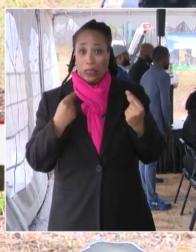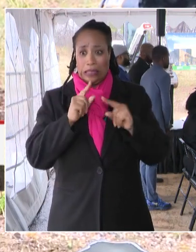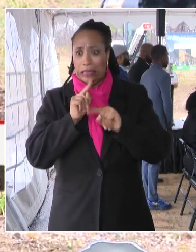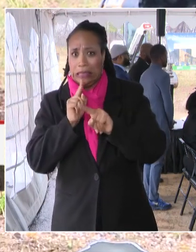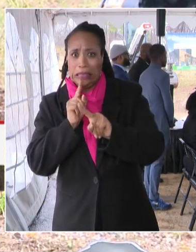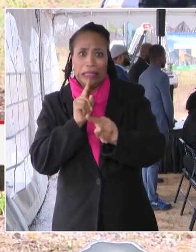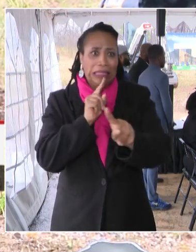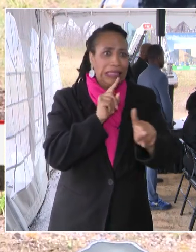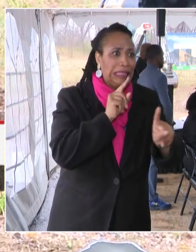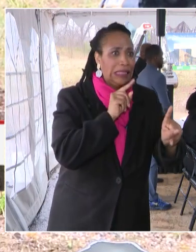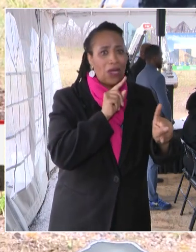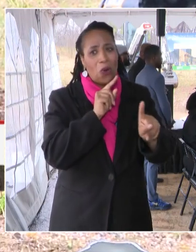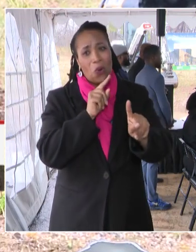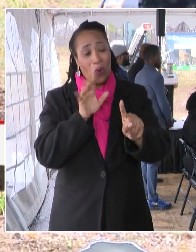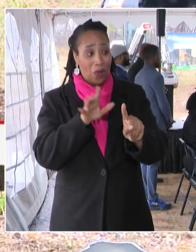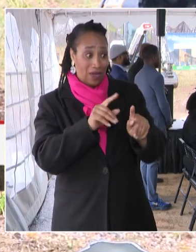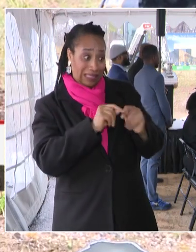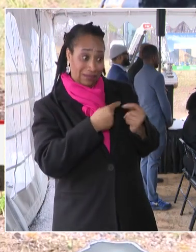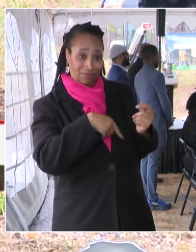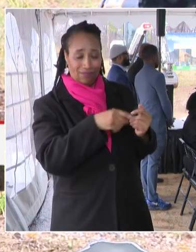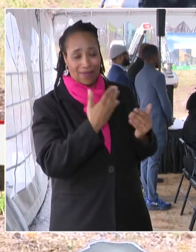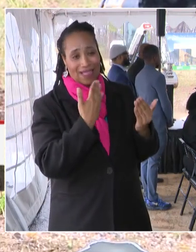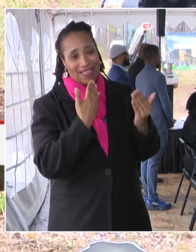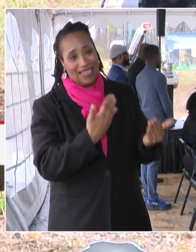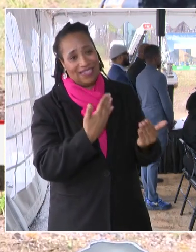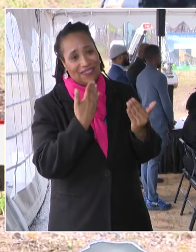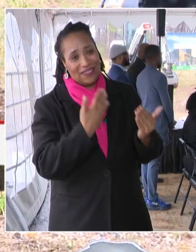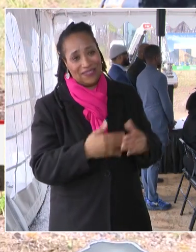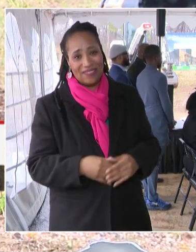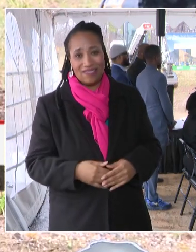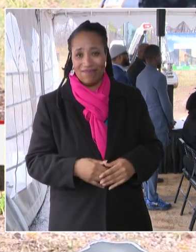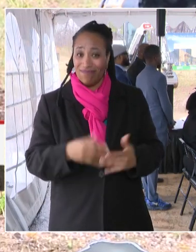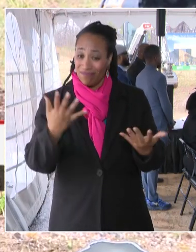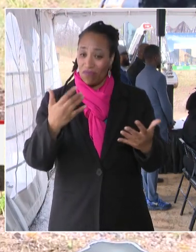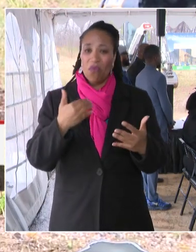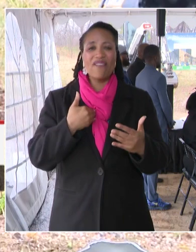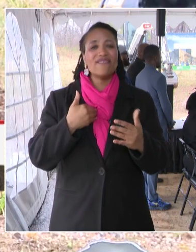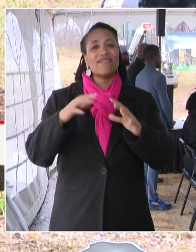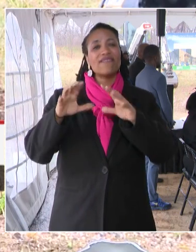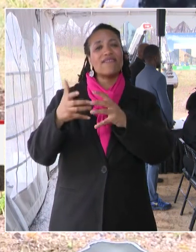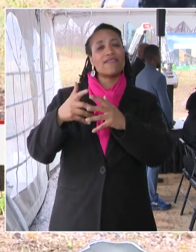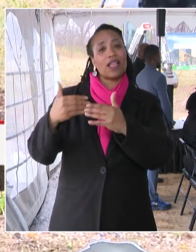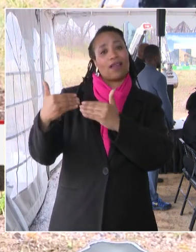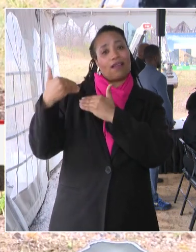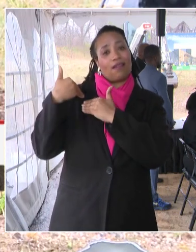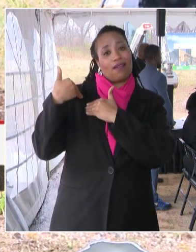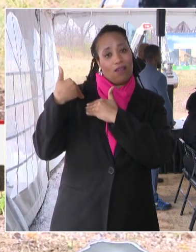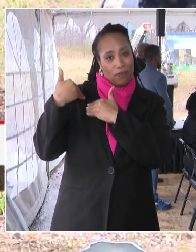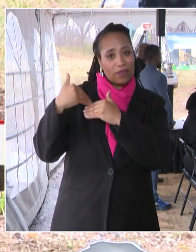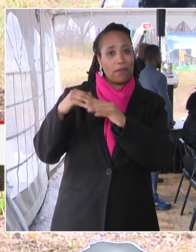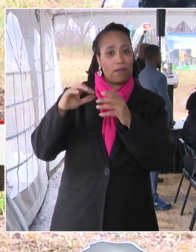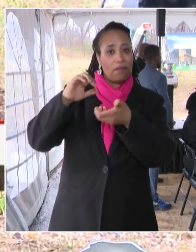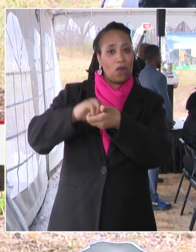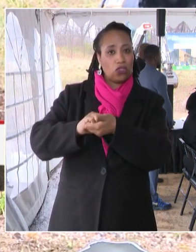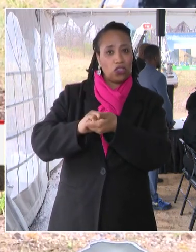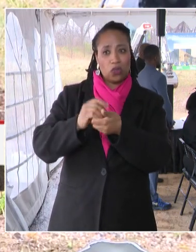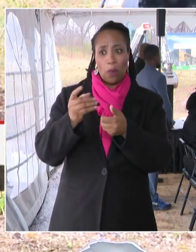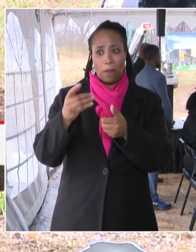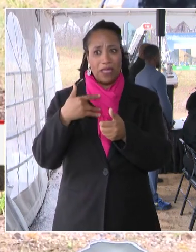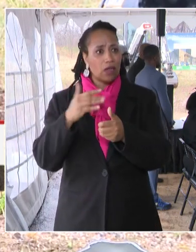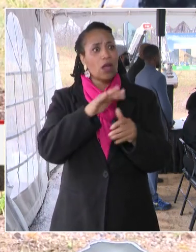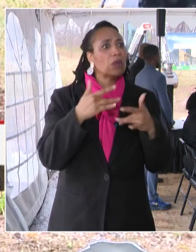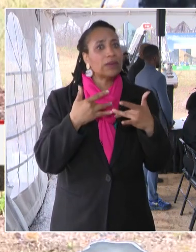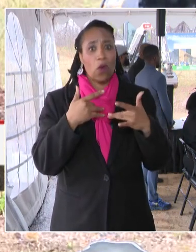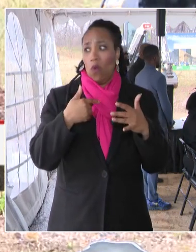important, and it works, as you can see today. We break ground on this multi-generational project for